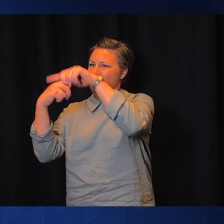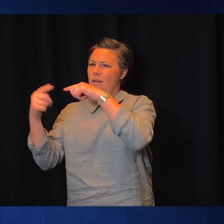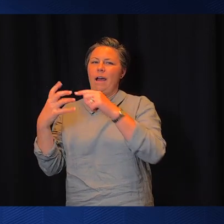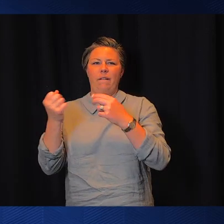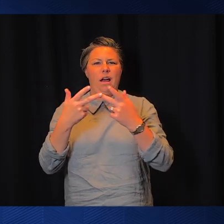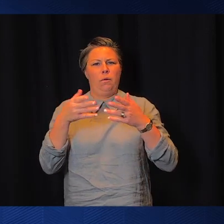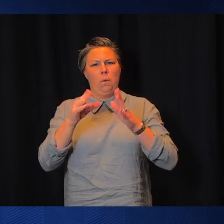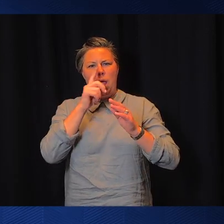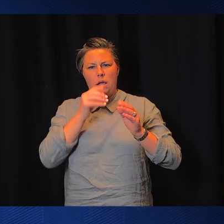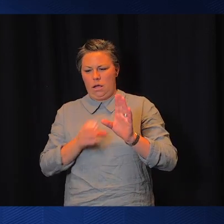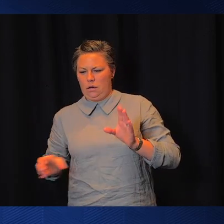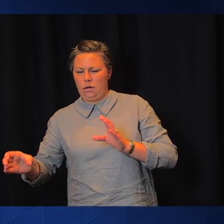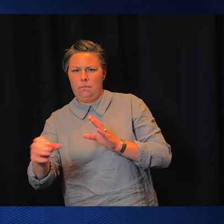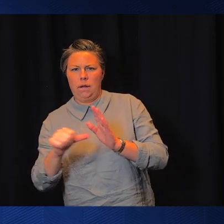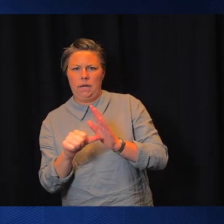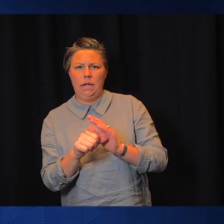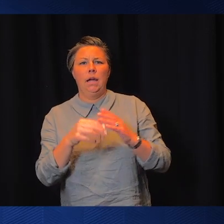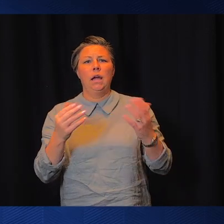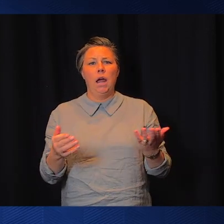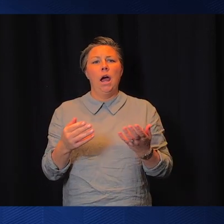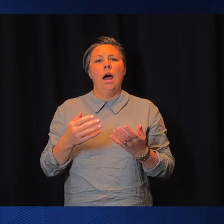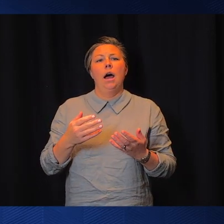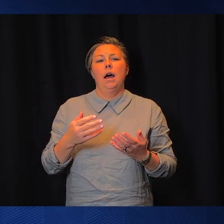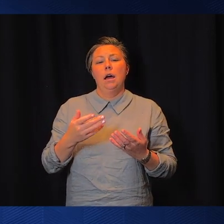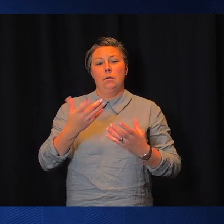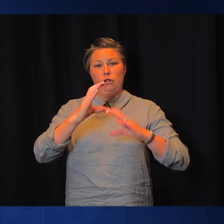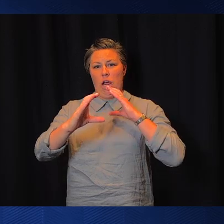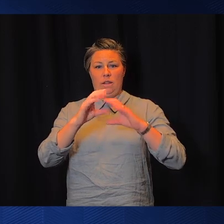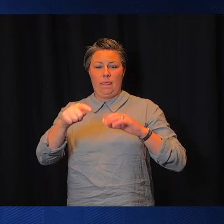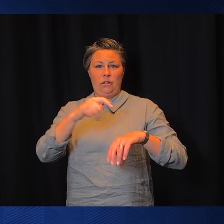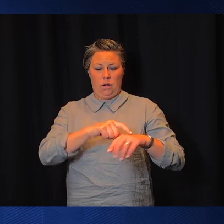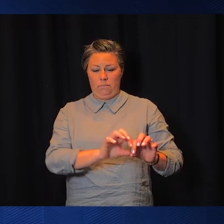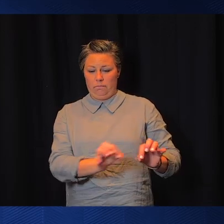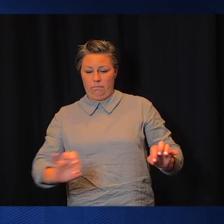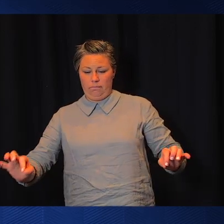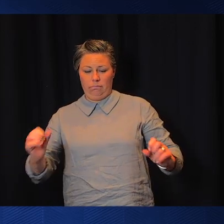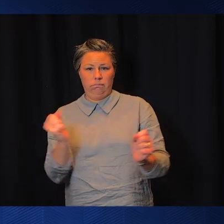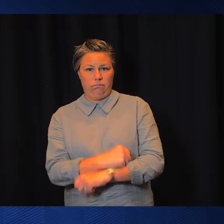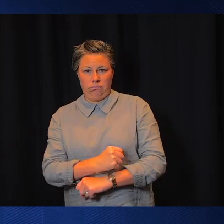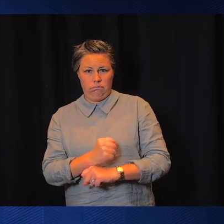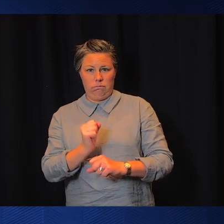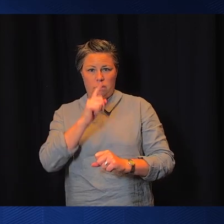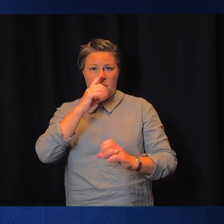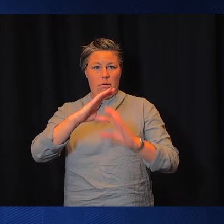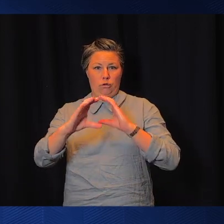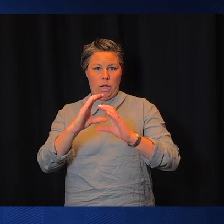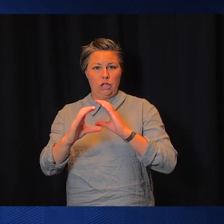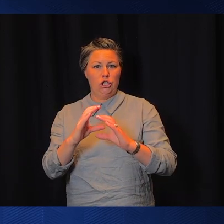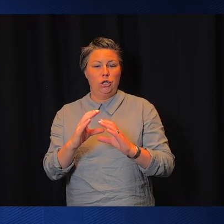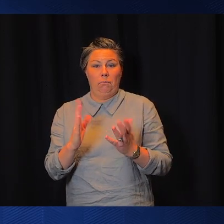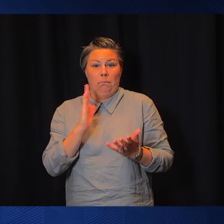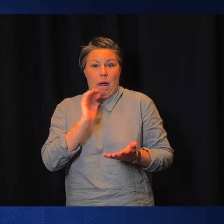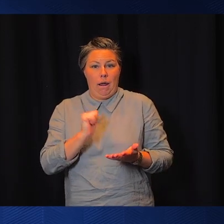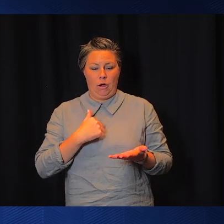communication blackout, our traditional and our local system kicked in. The churches, the community-based,